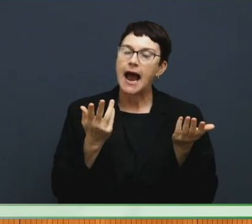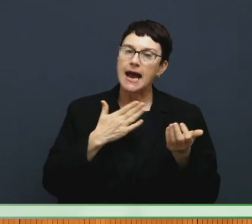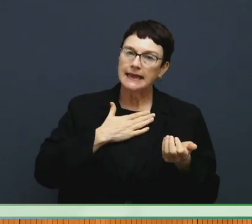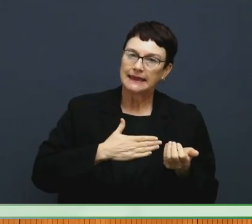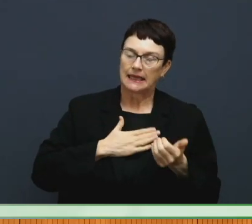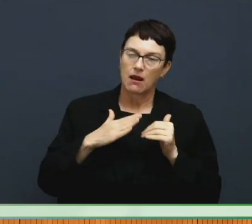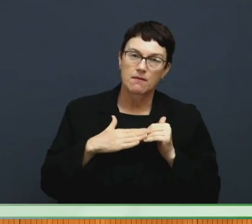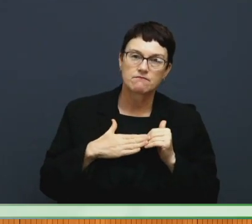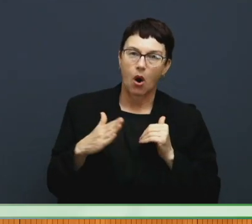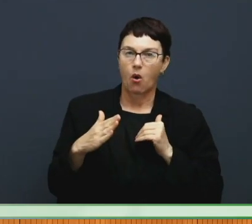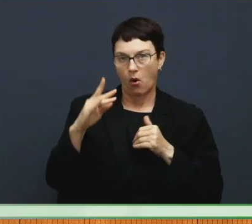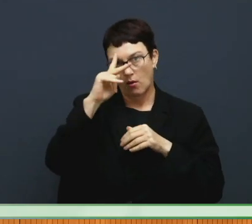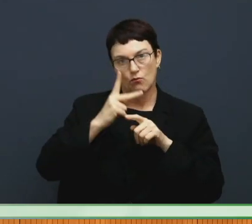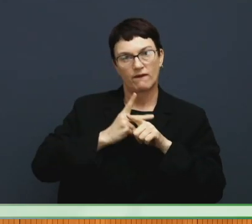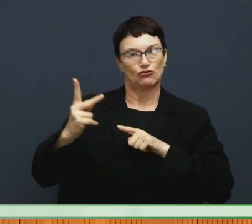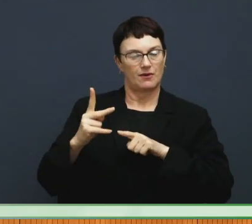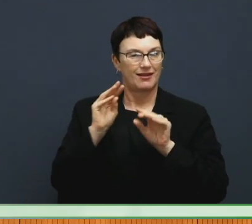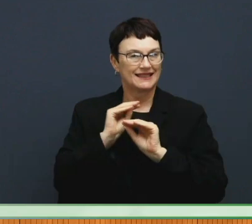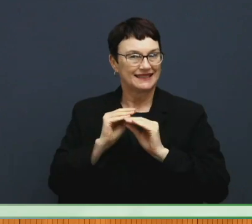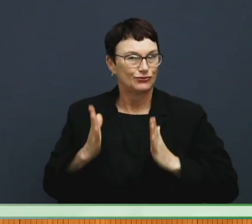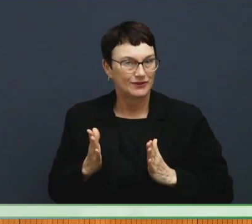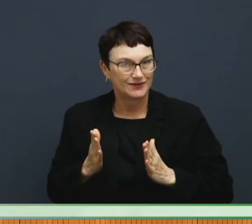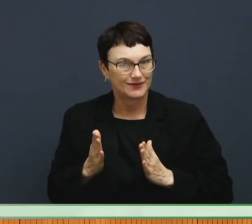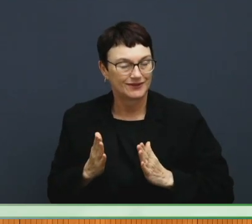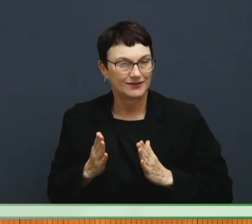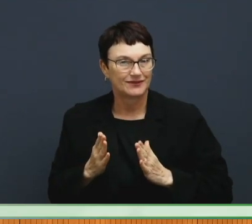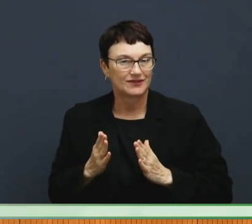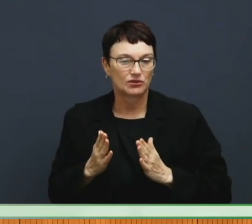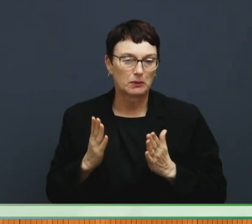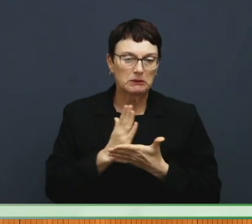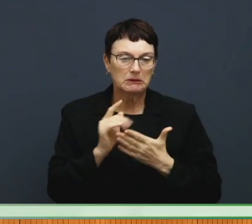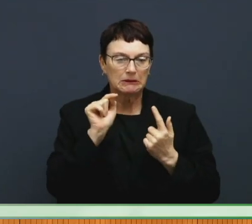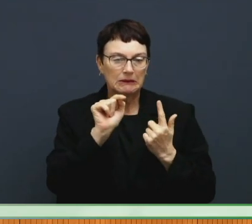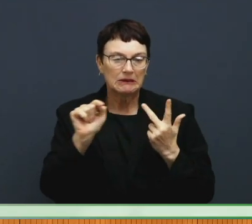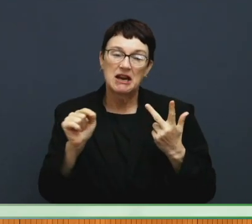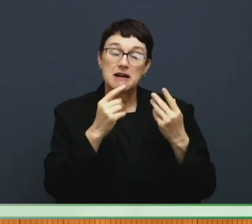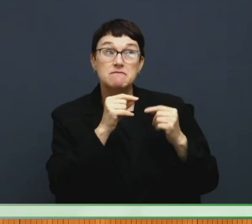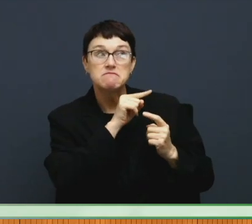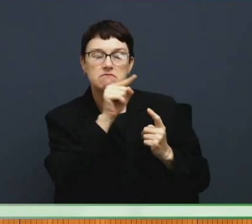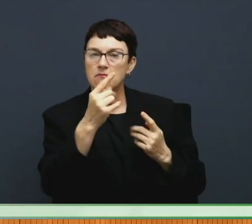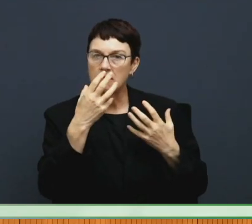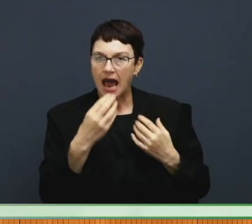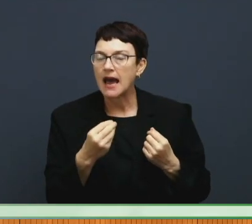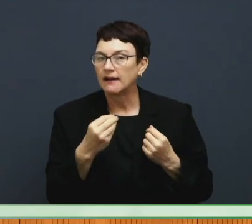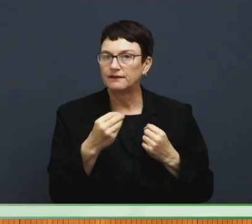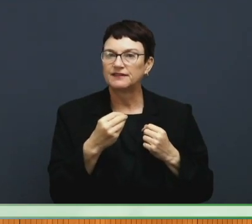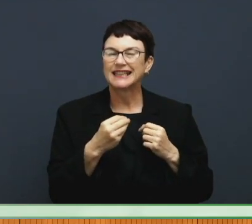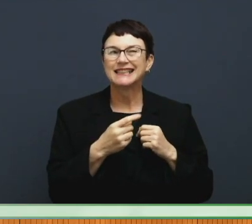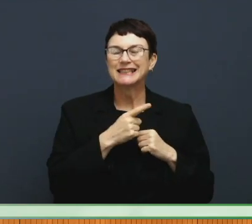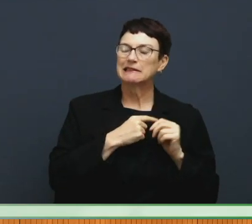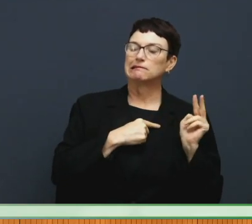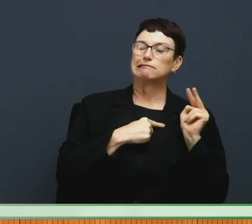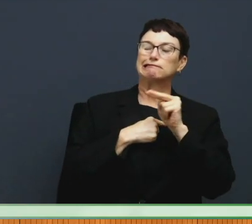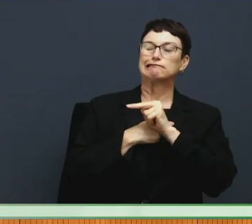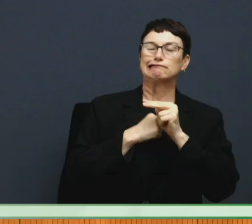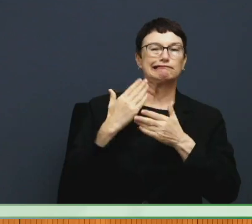teachers. Some enterprises still have cognitive biases towards people with disabilities, and